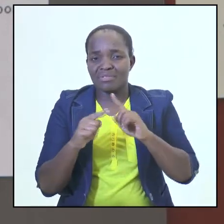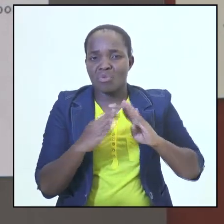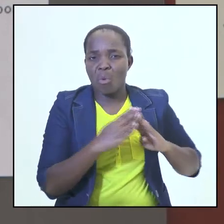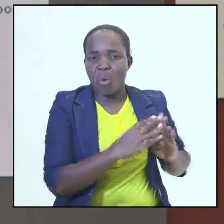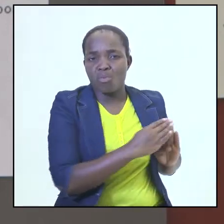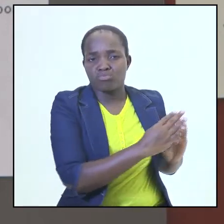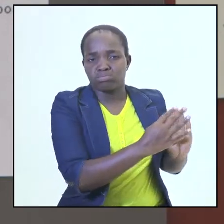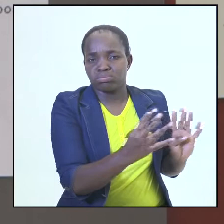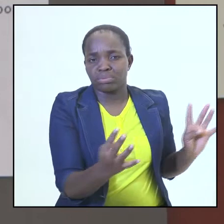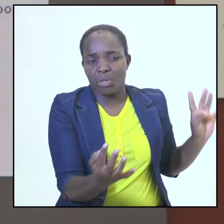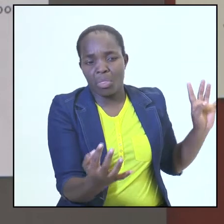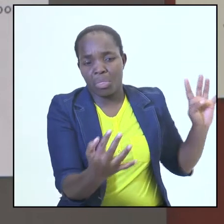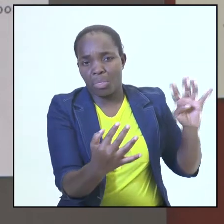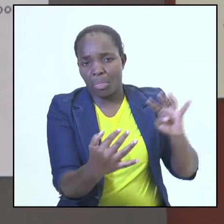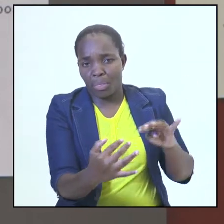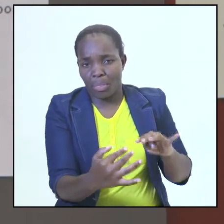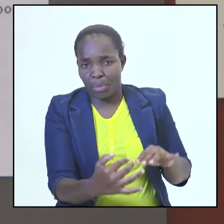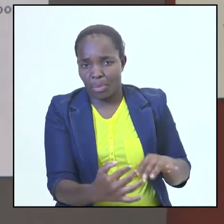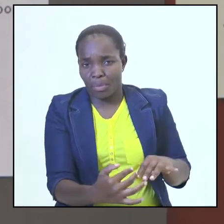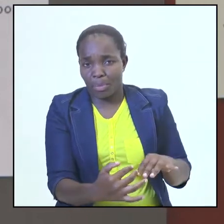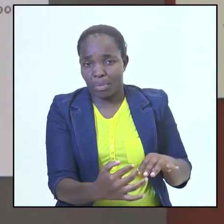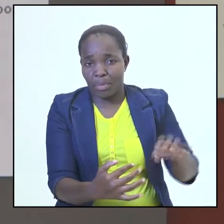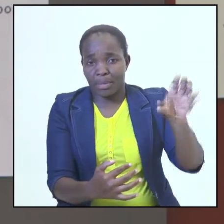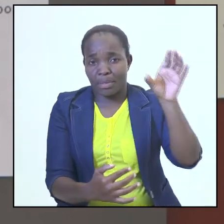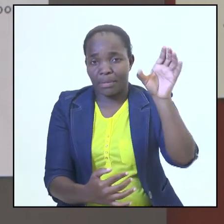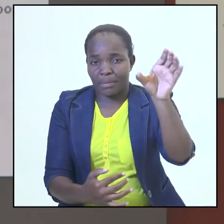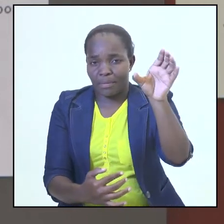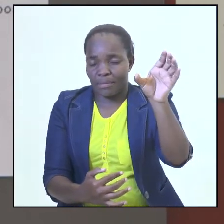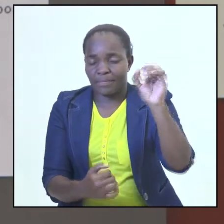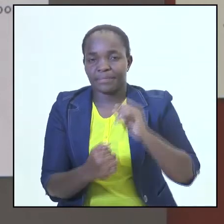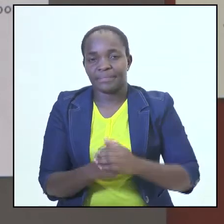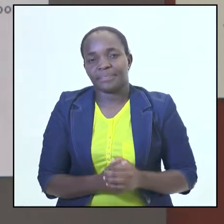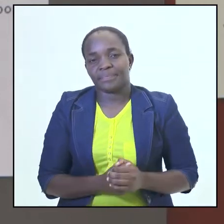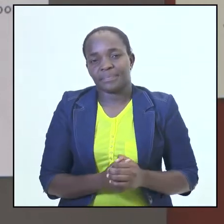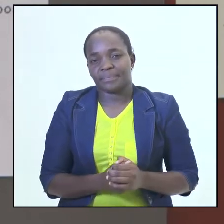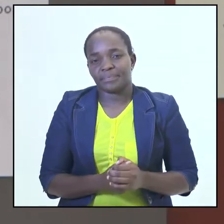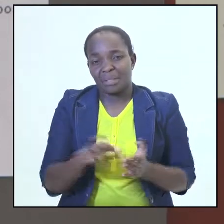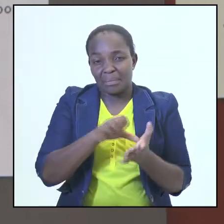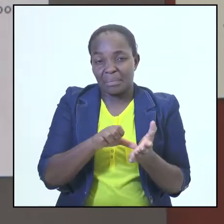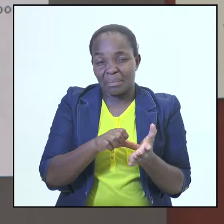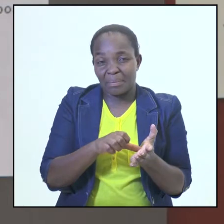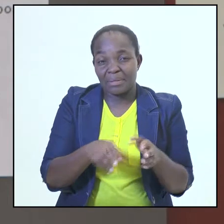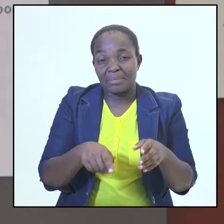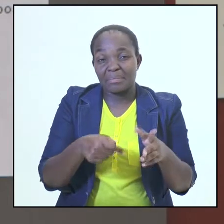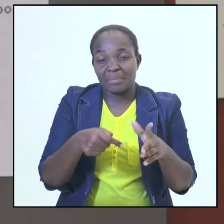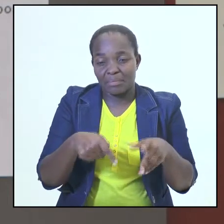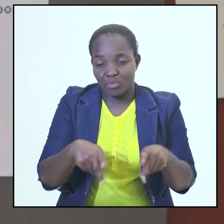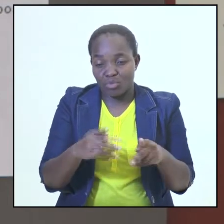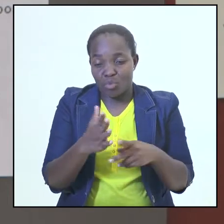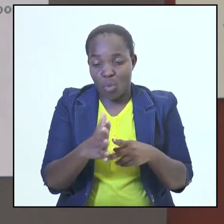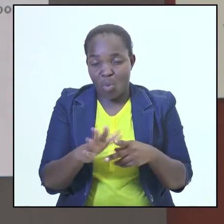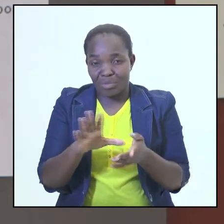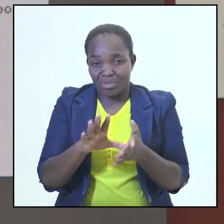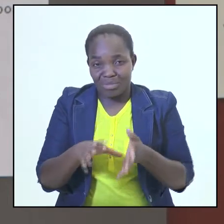are collected at the collecting and pumping area here. The sewage inlet allows sewage water to